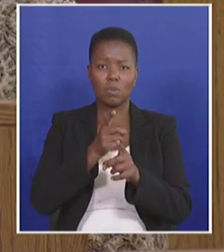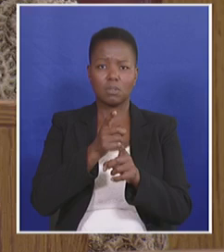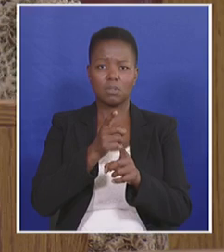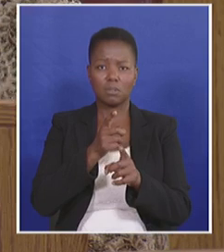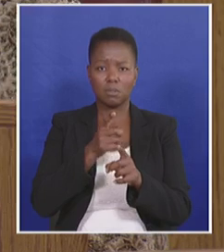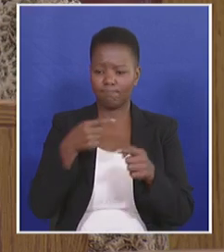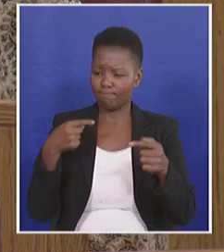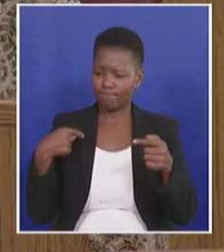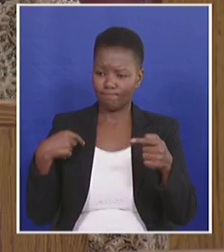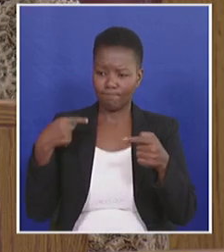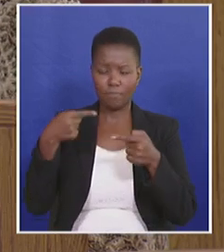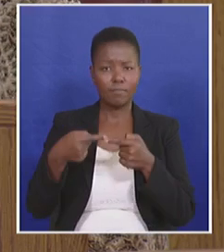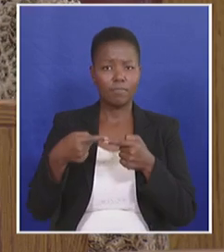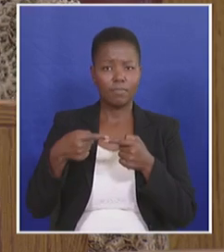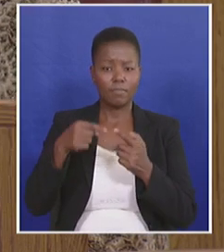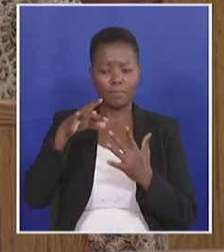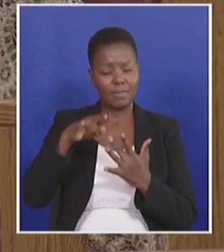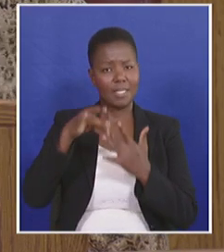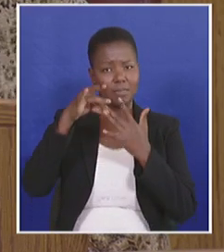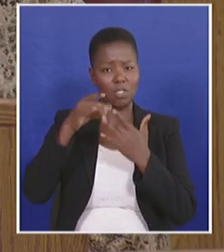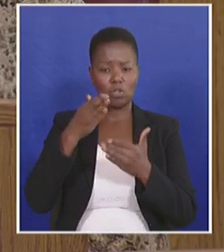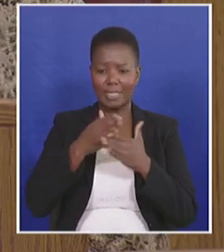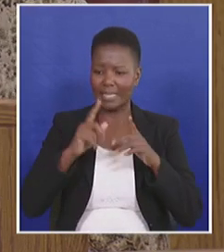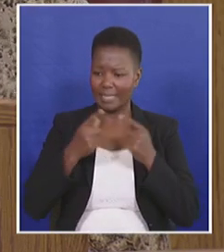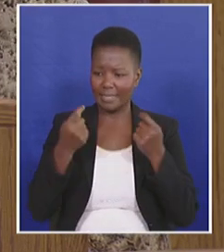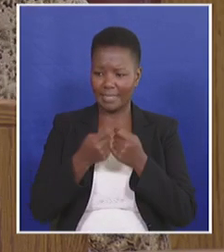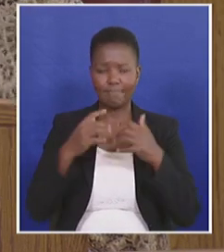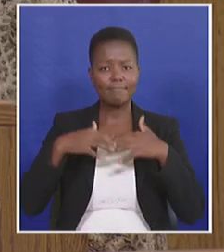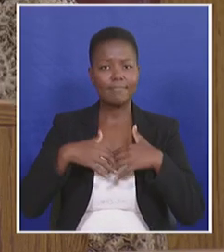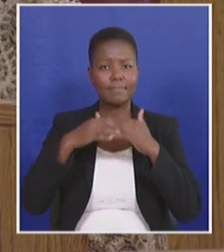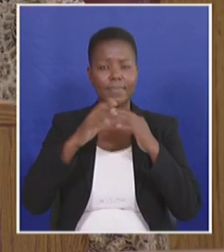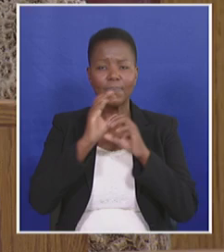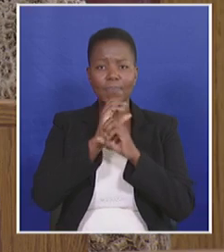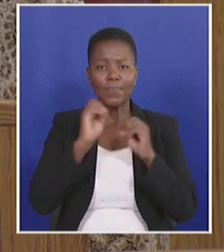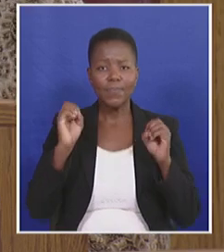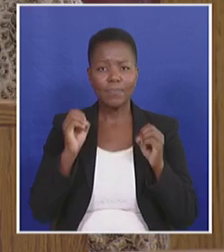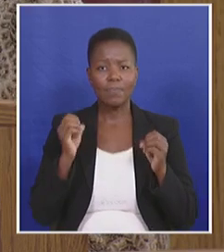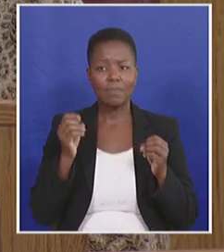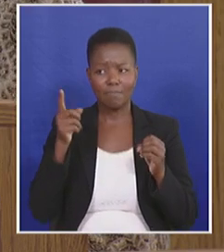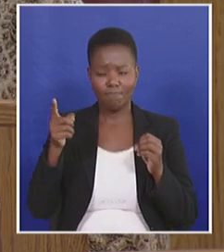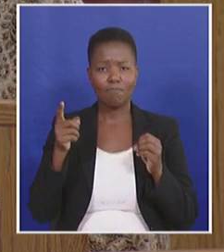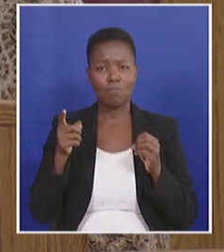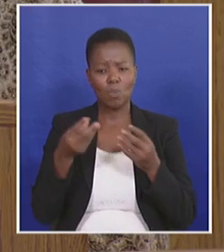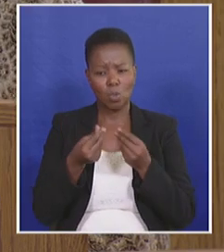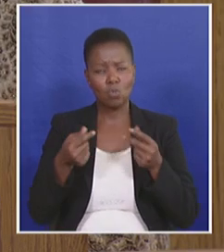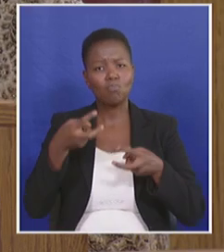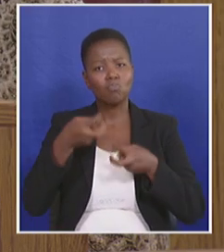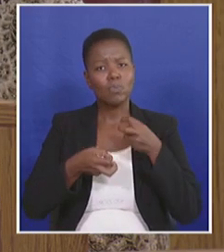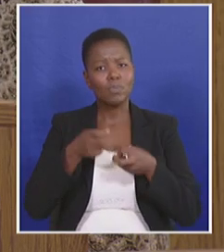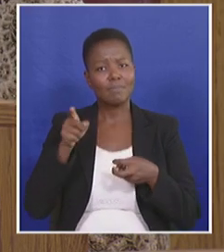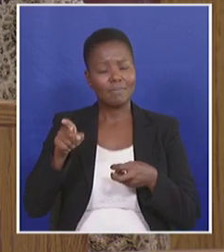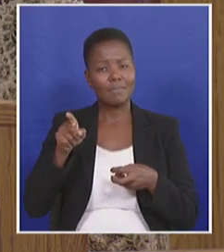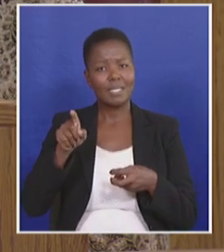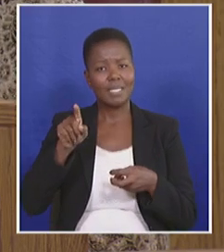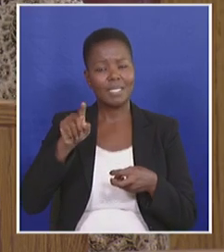a special task team to deal with issues of gangsterism. What I hear the Minister saying